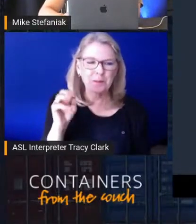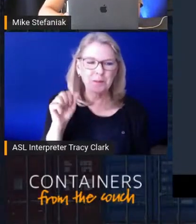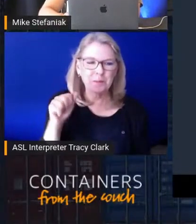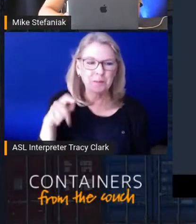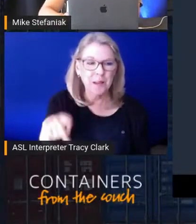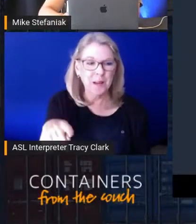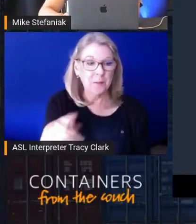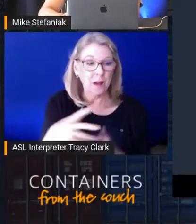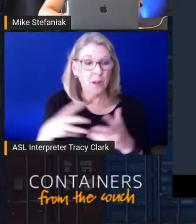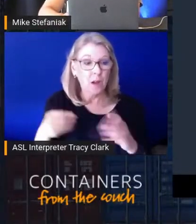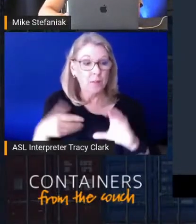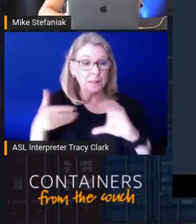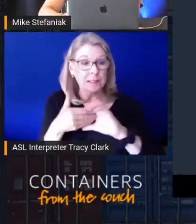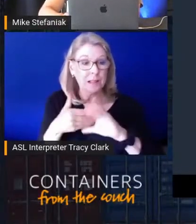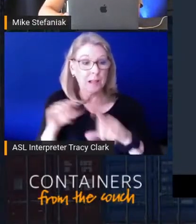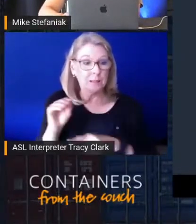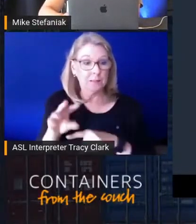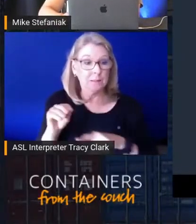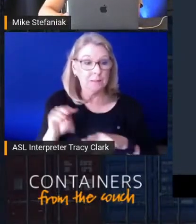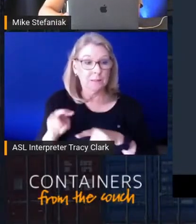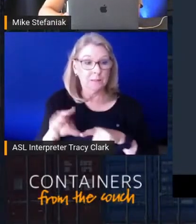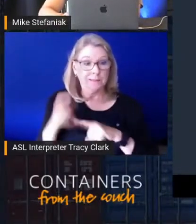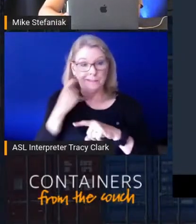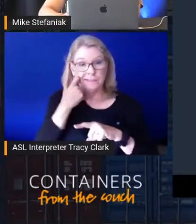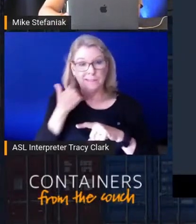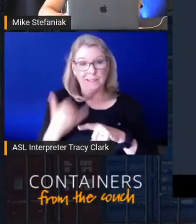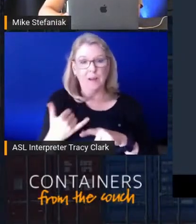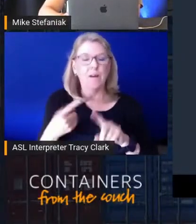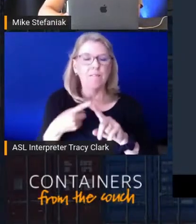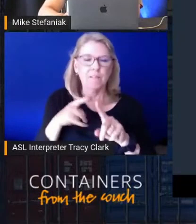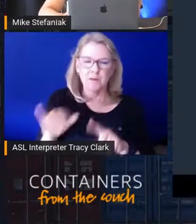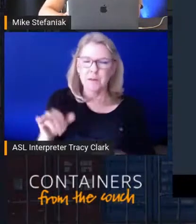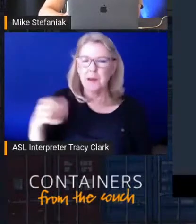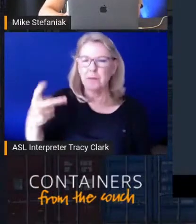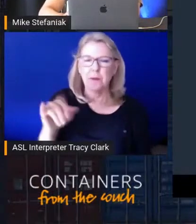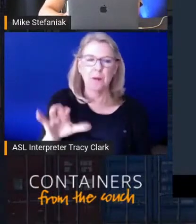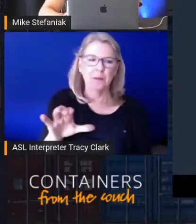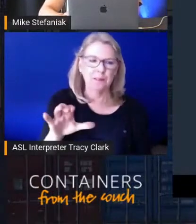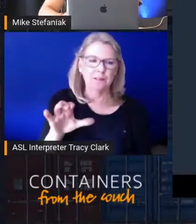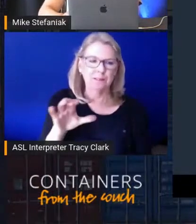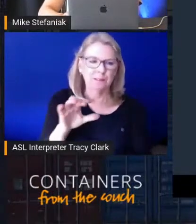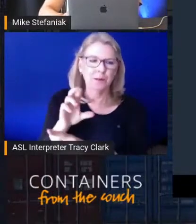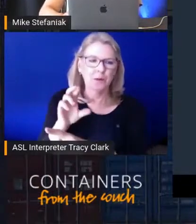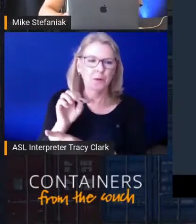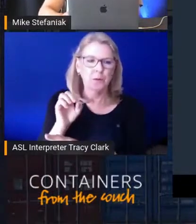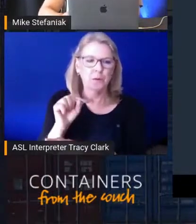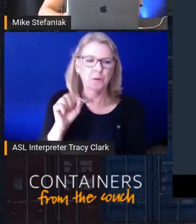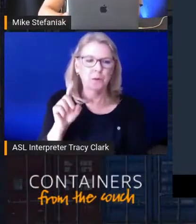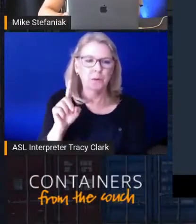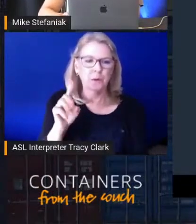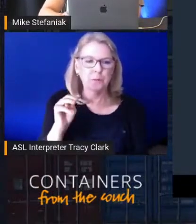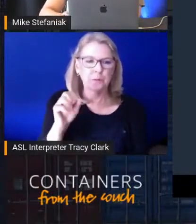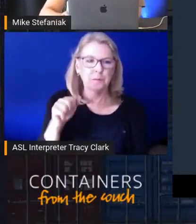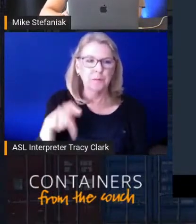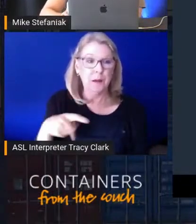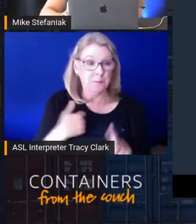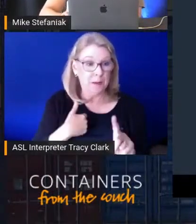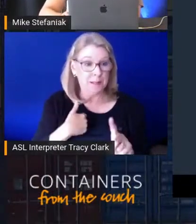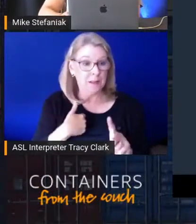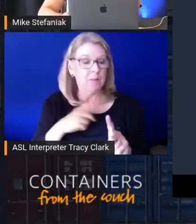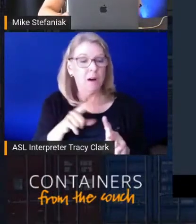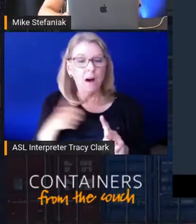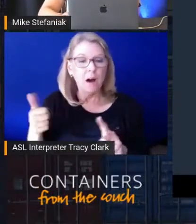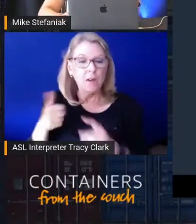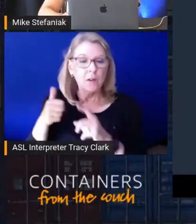from the feedback you provide on the public roadmap. Myself, the other product managers, we're in this roadmap every day, seeing